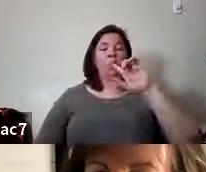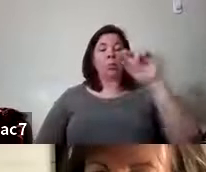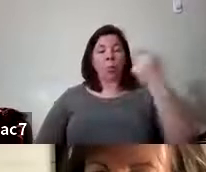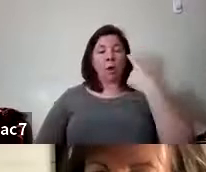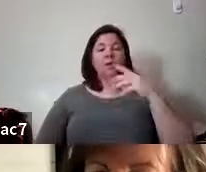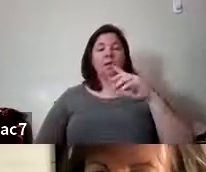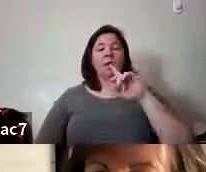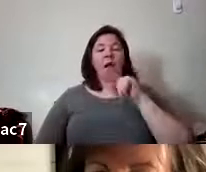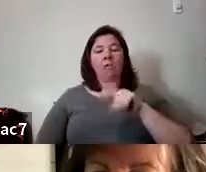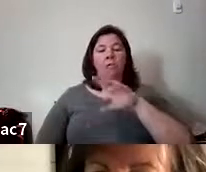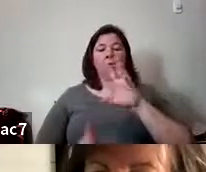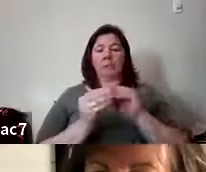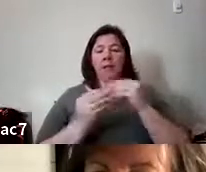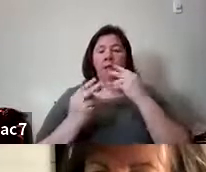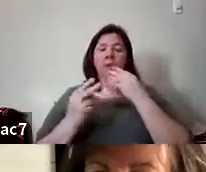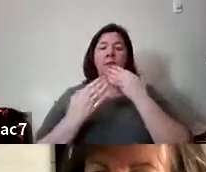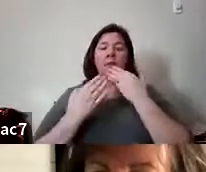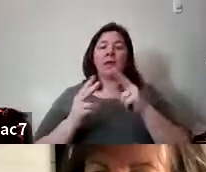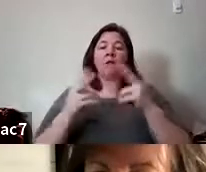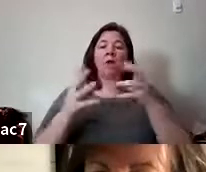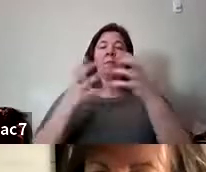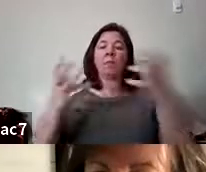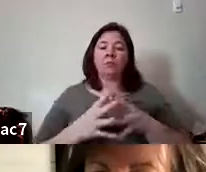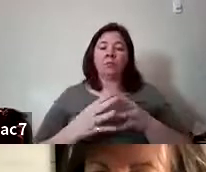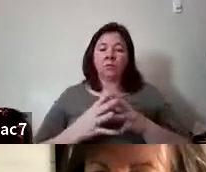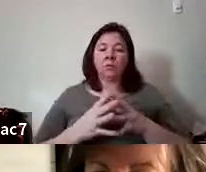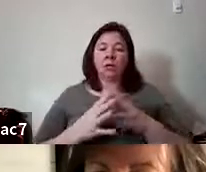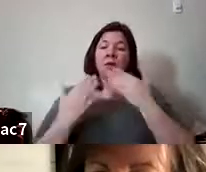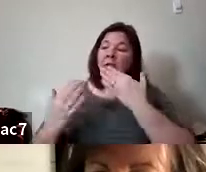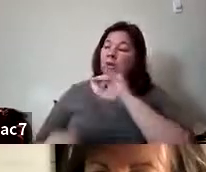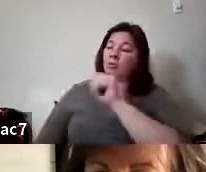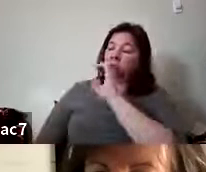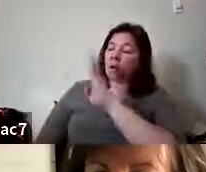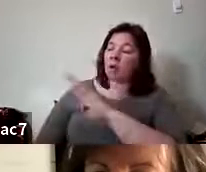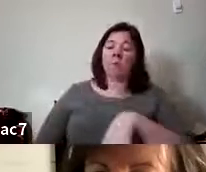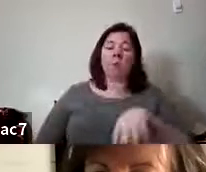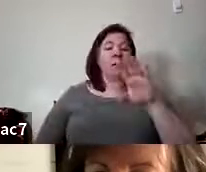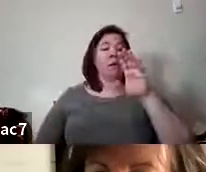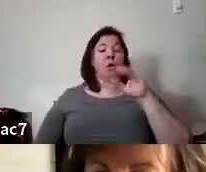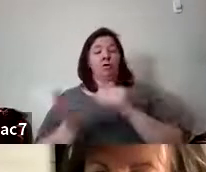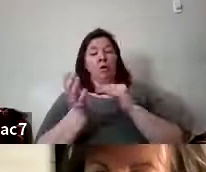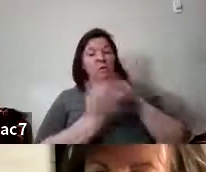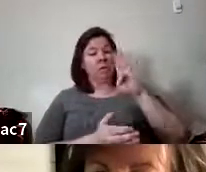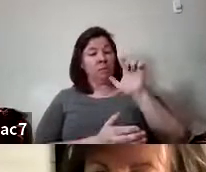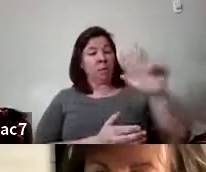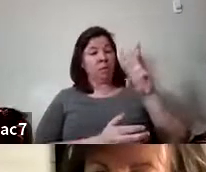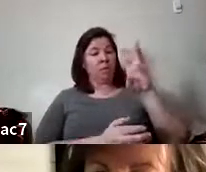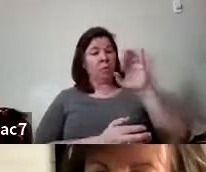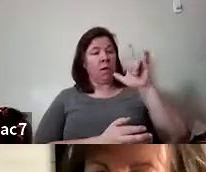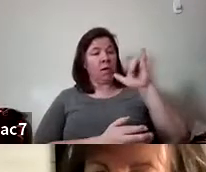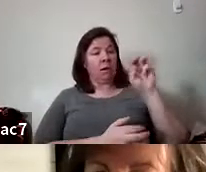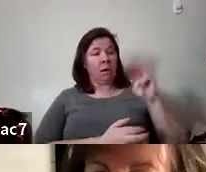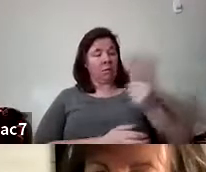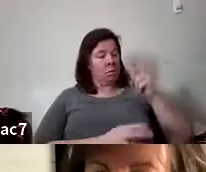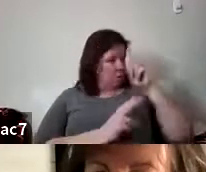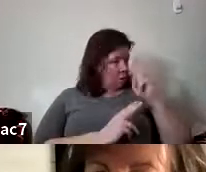much. Thank you, Jacob. It was awesome. Once again, thank you, Dr. Bill Williams. It's always an honor to have you. And then our